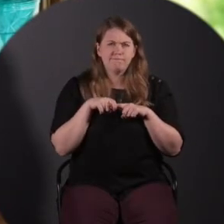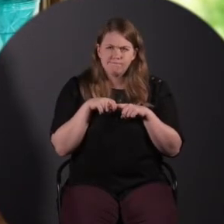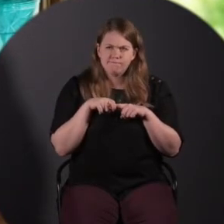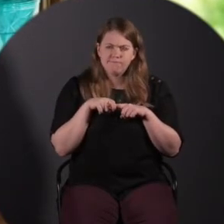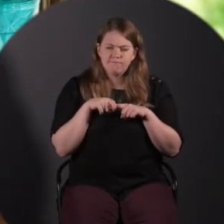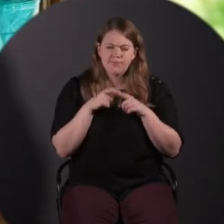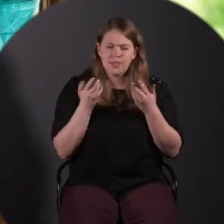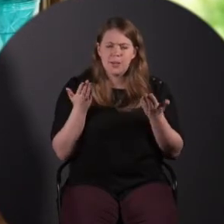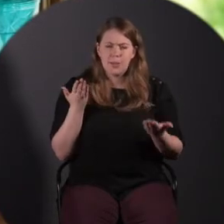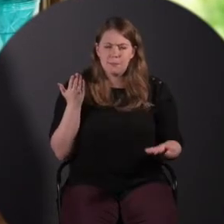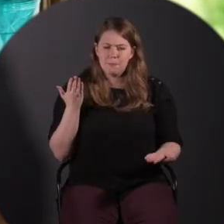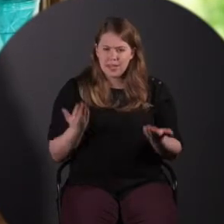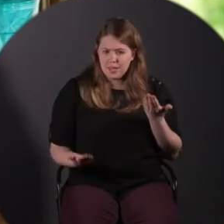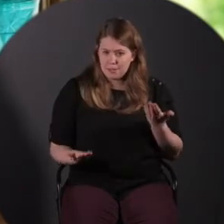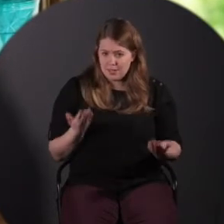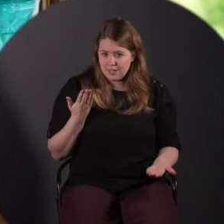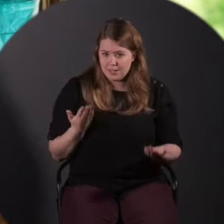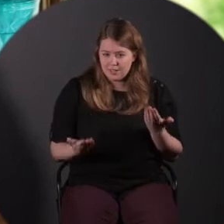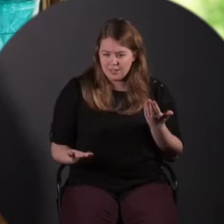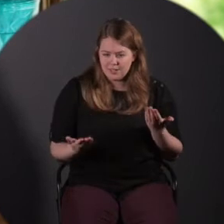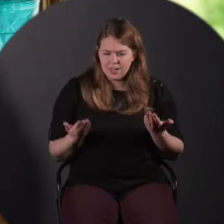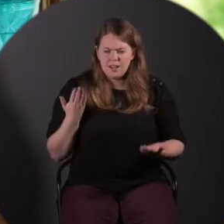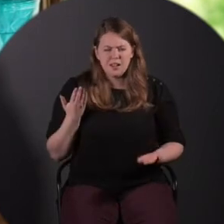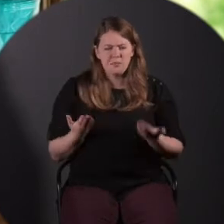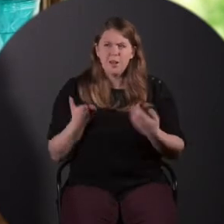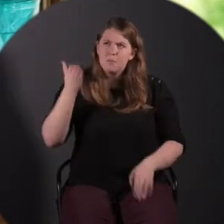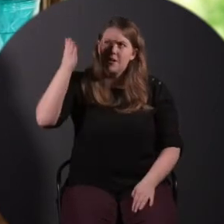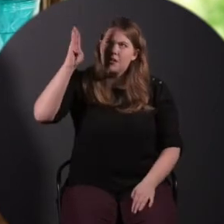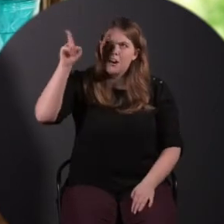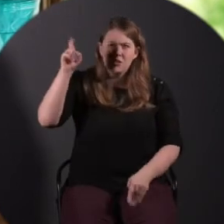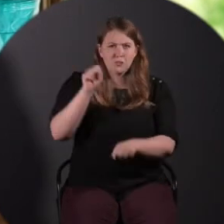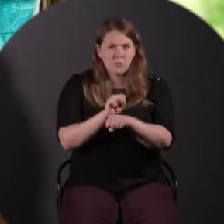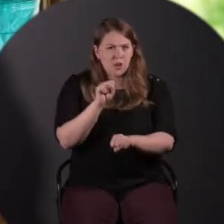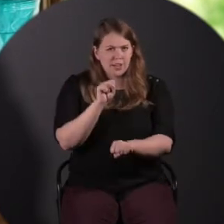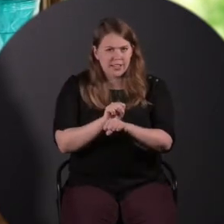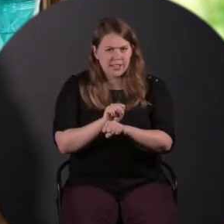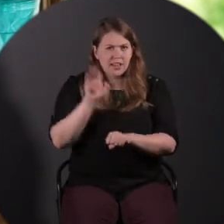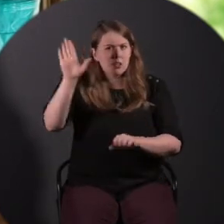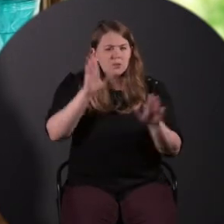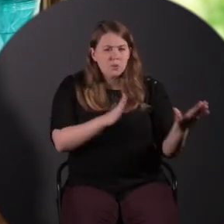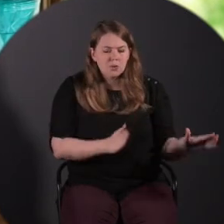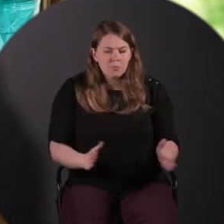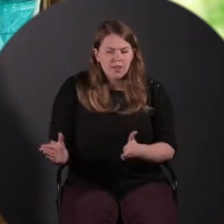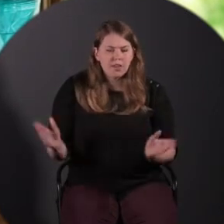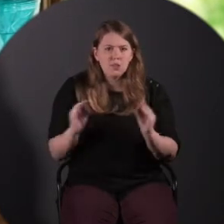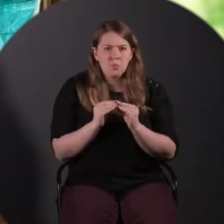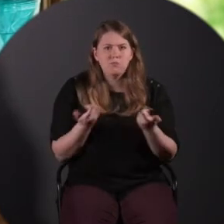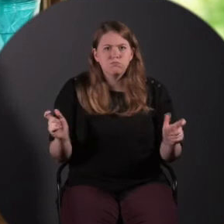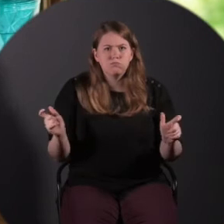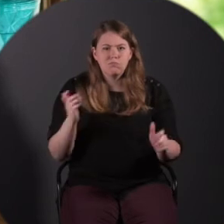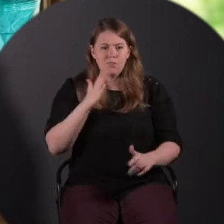maybe, just maybe God, you're working a much bigger plan in my life, much bigger than my